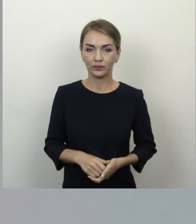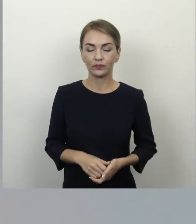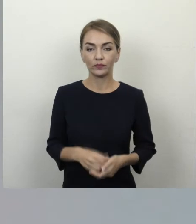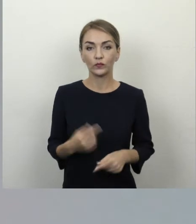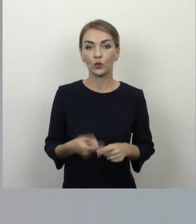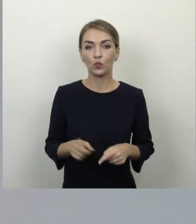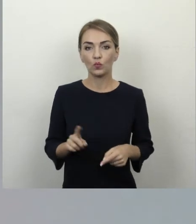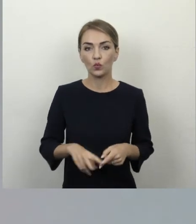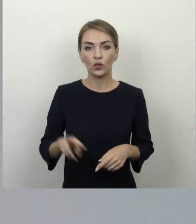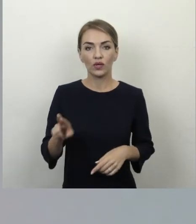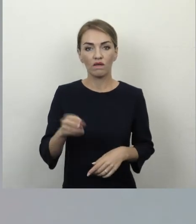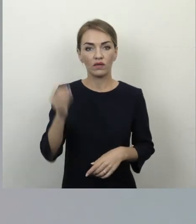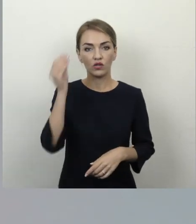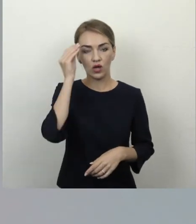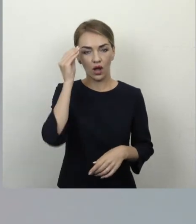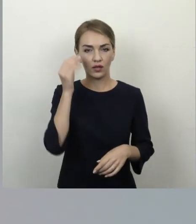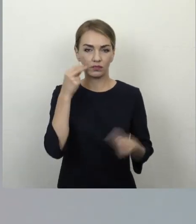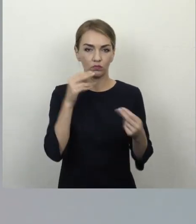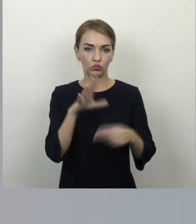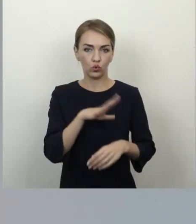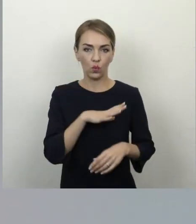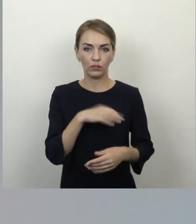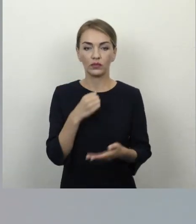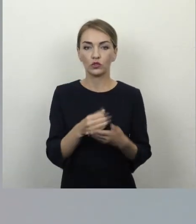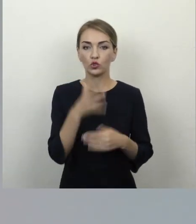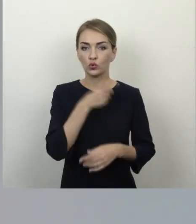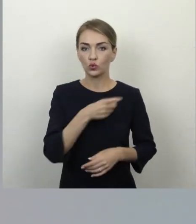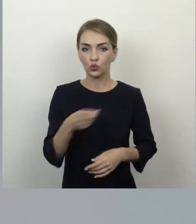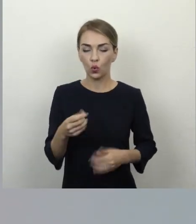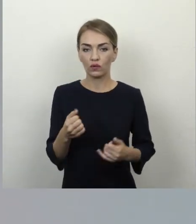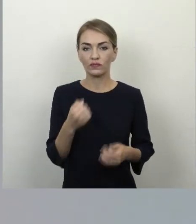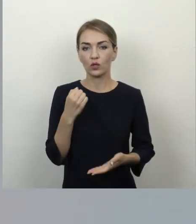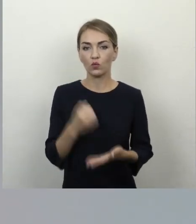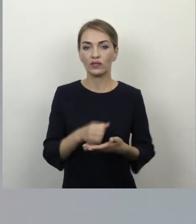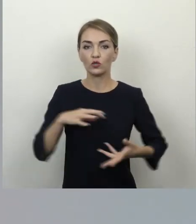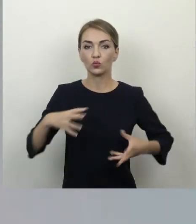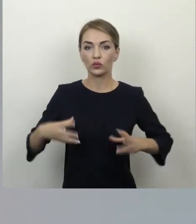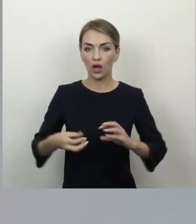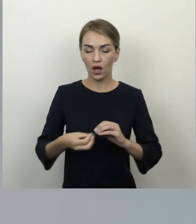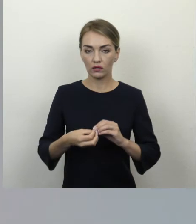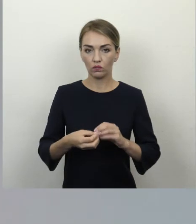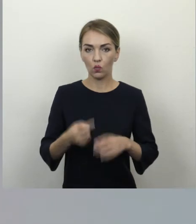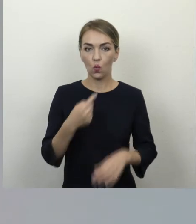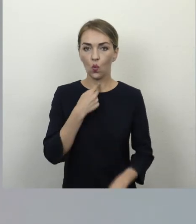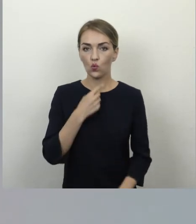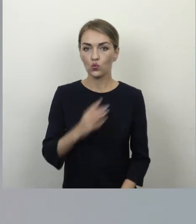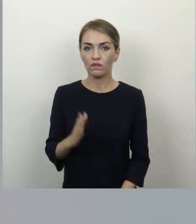the mandate of an MP because of the protocol